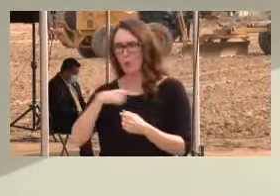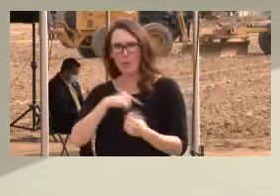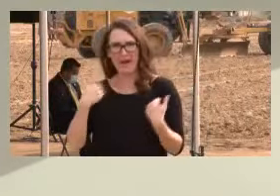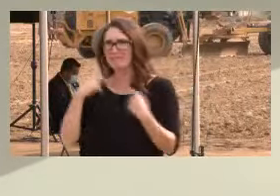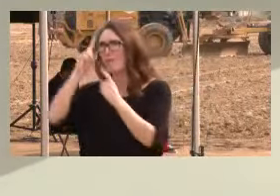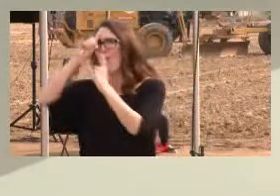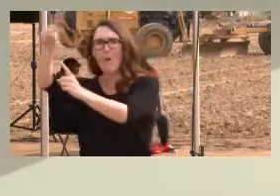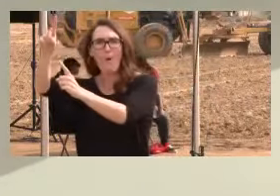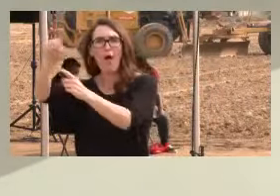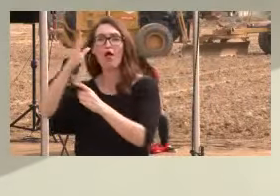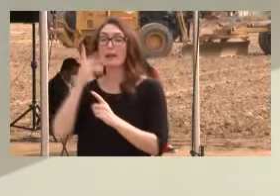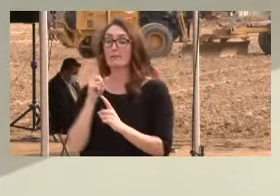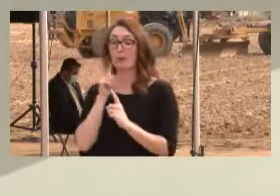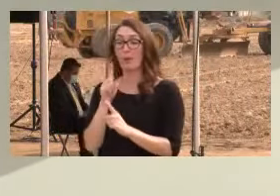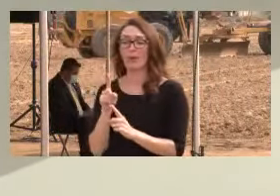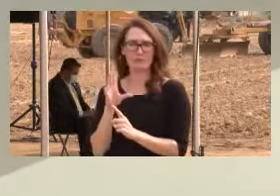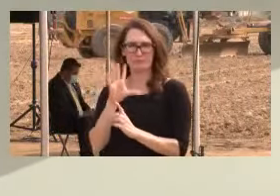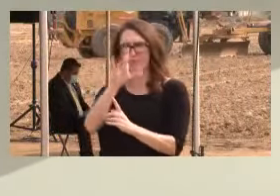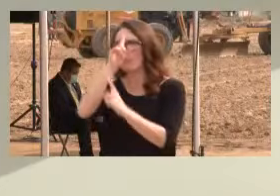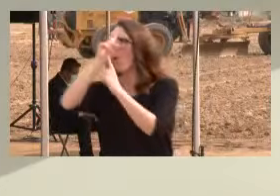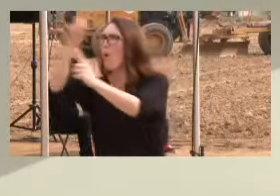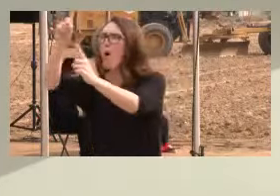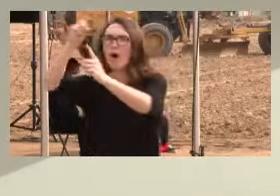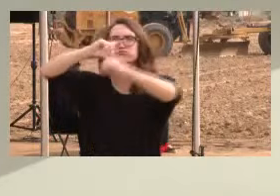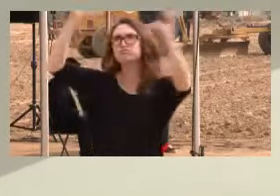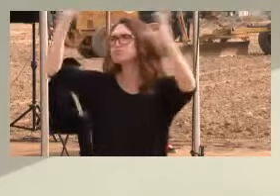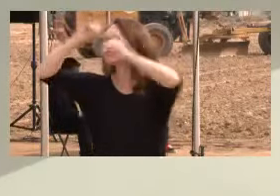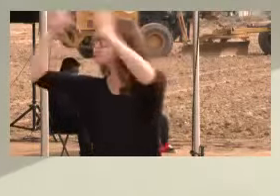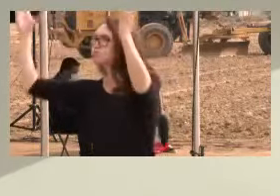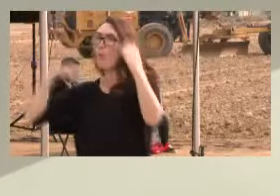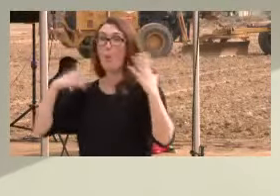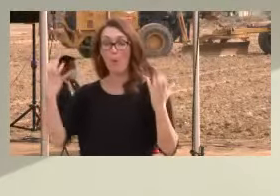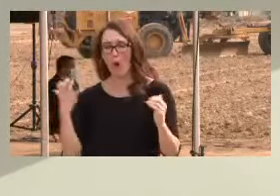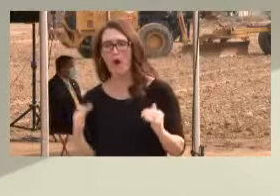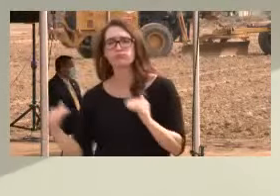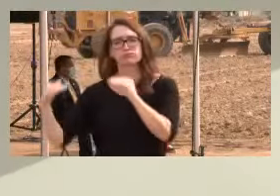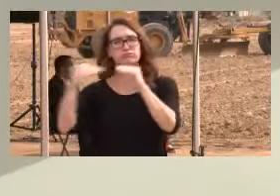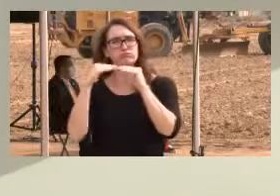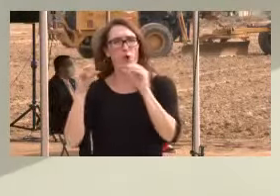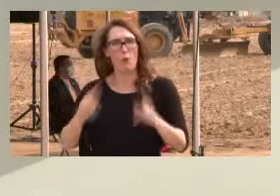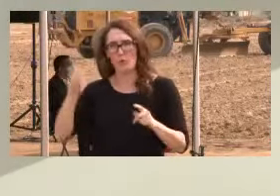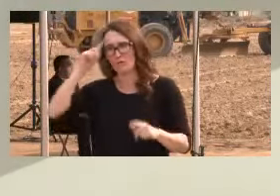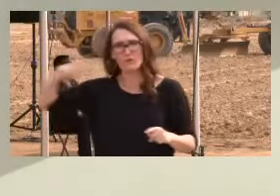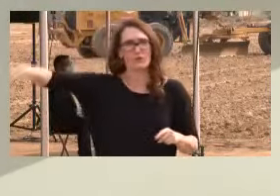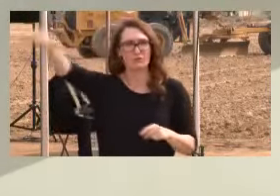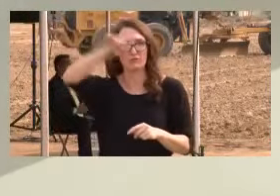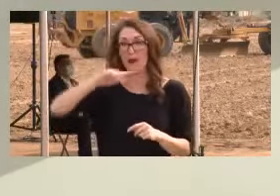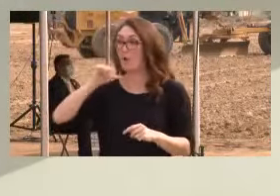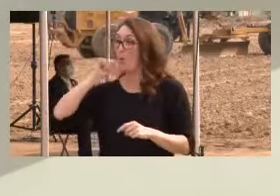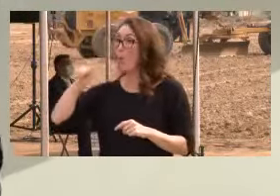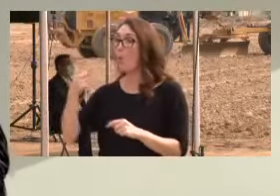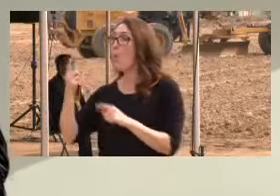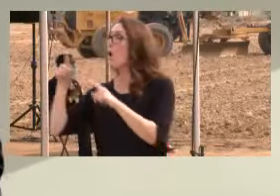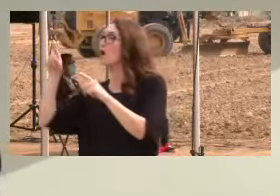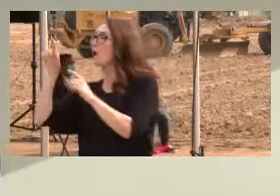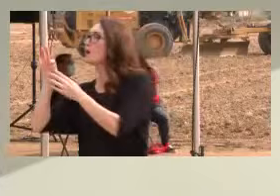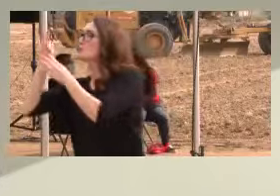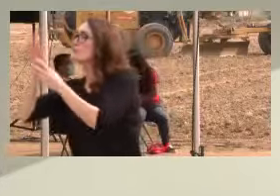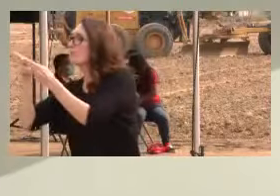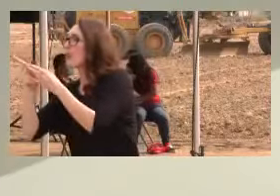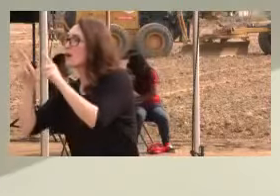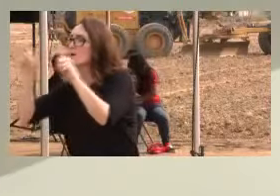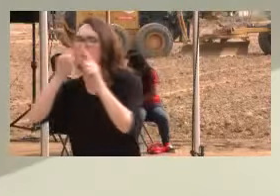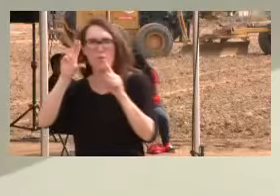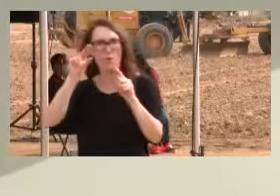goals for closing equity gaps, not only across the state, but in regions like yours. With this project,